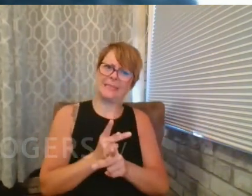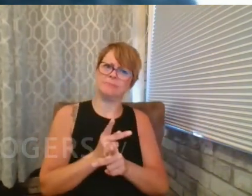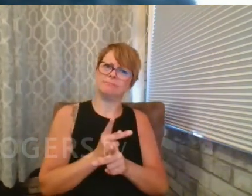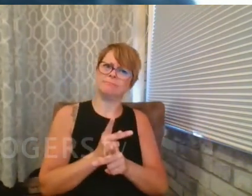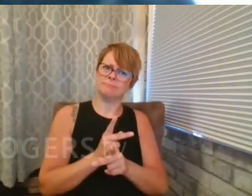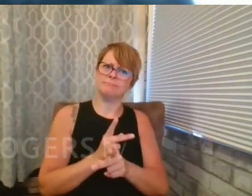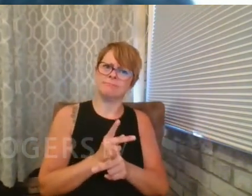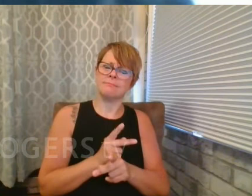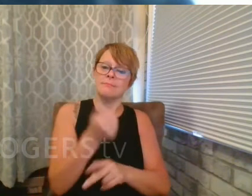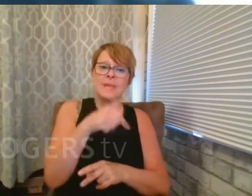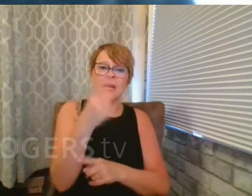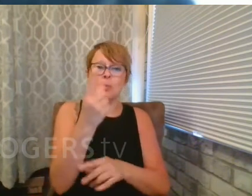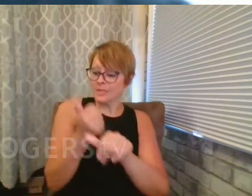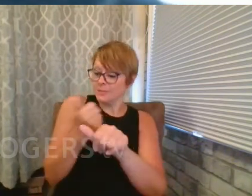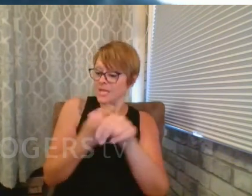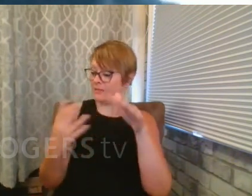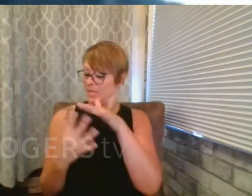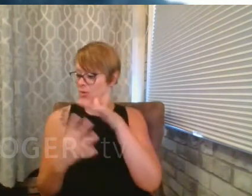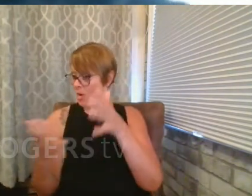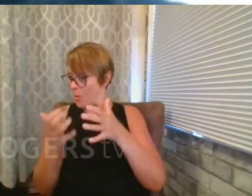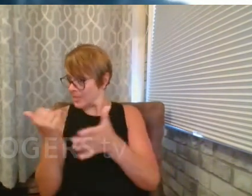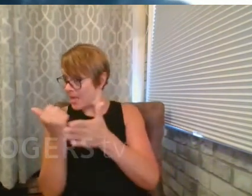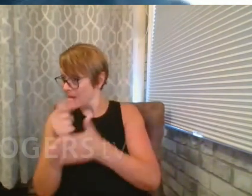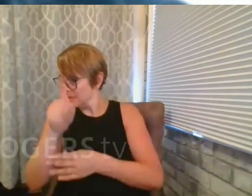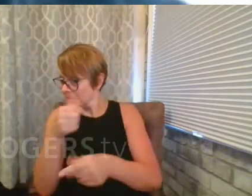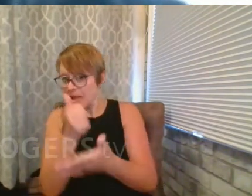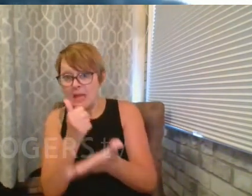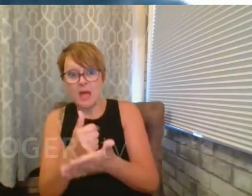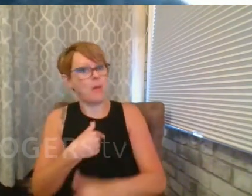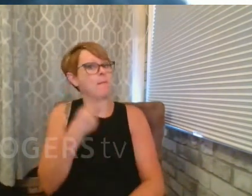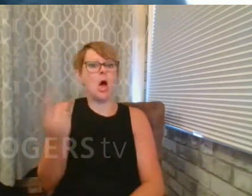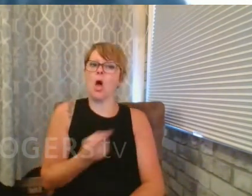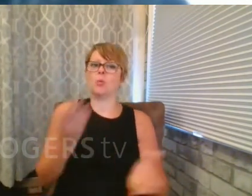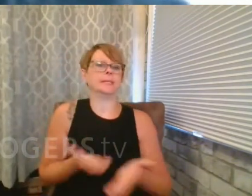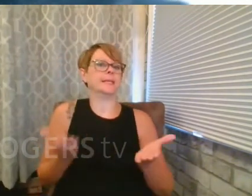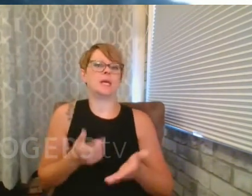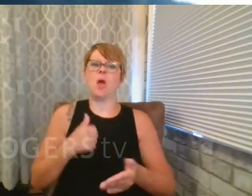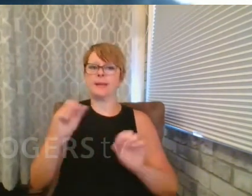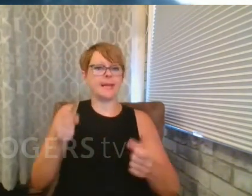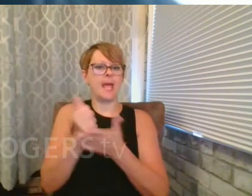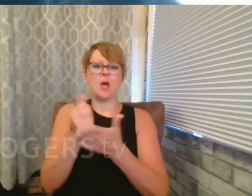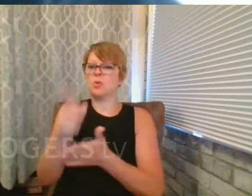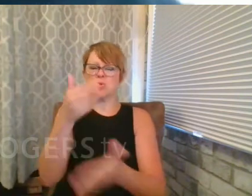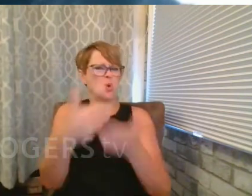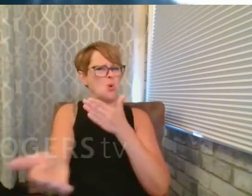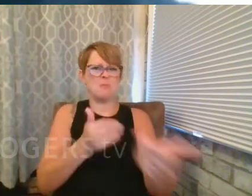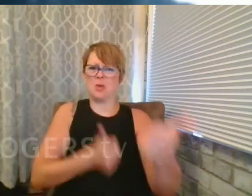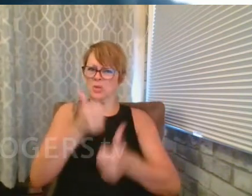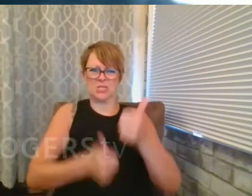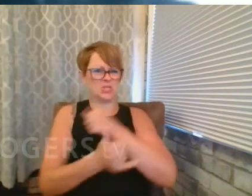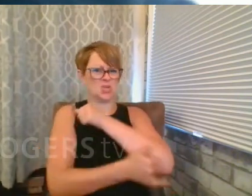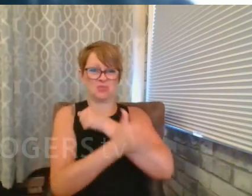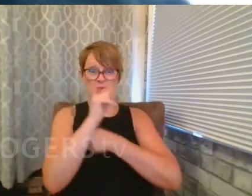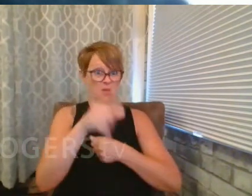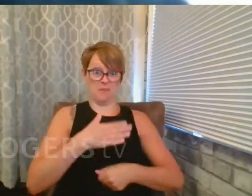wants help or need help, I'm always there for them. From any country, doesn't have to be my country, any country, I'm